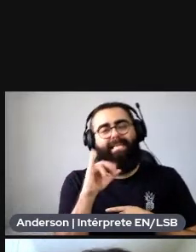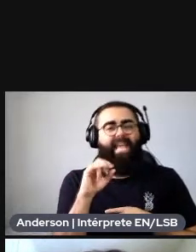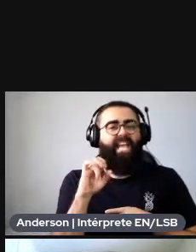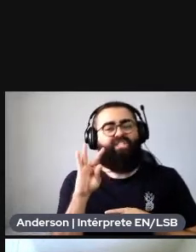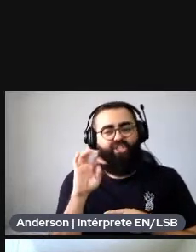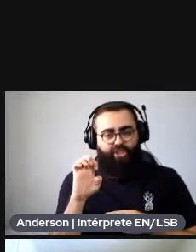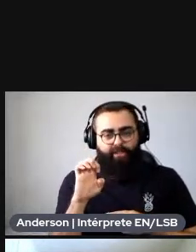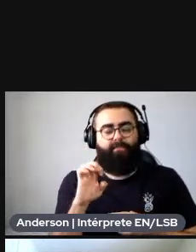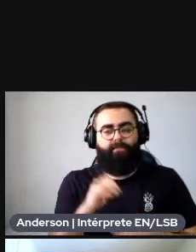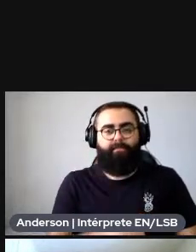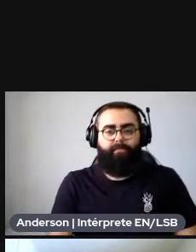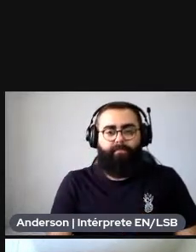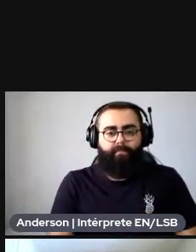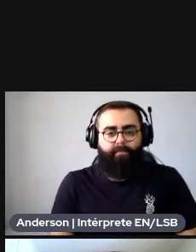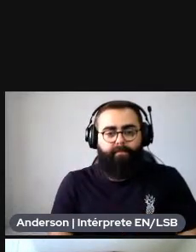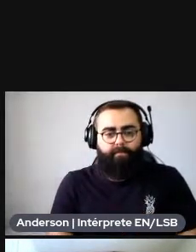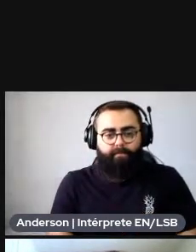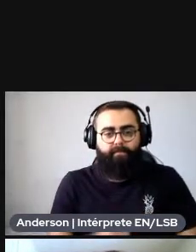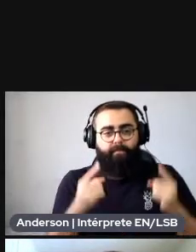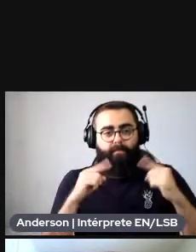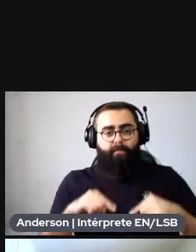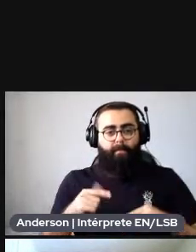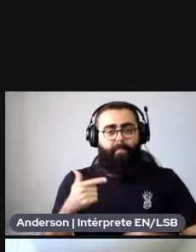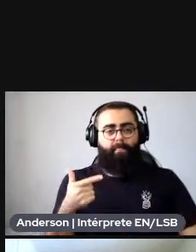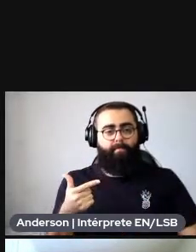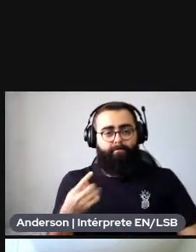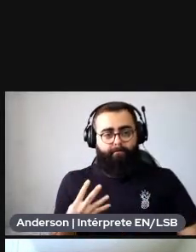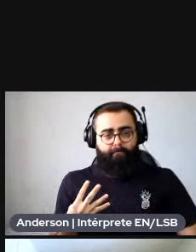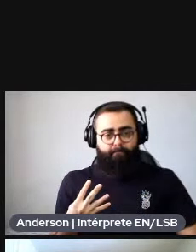And 24, finally,